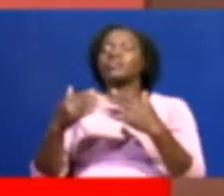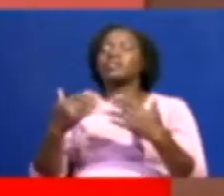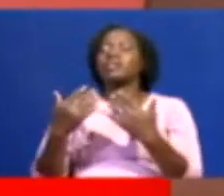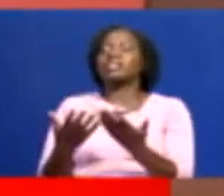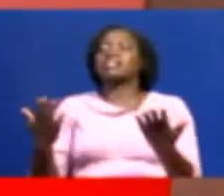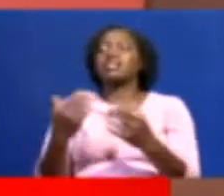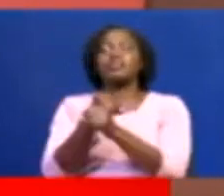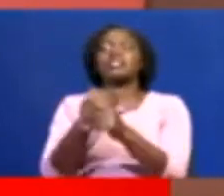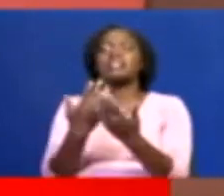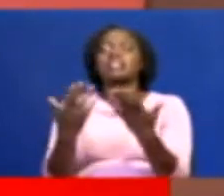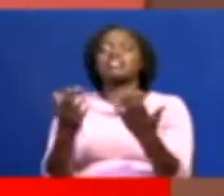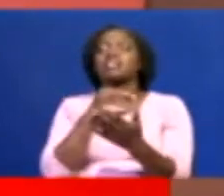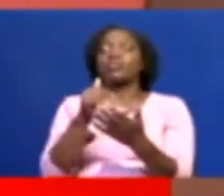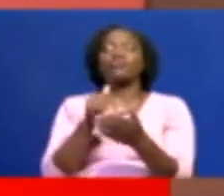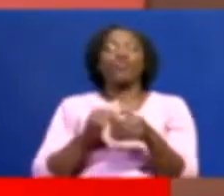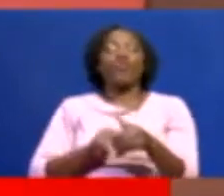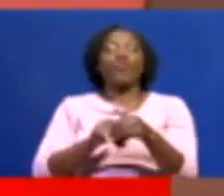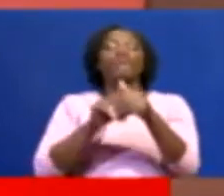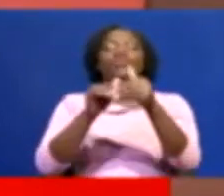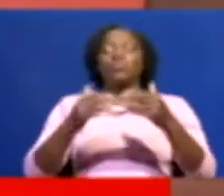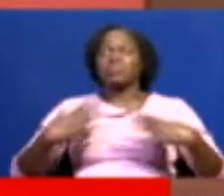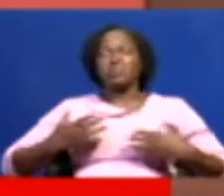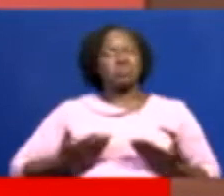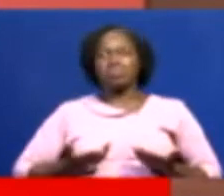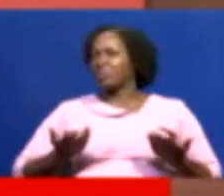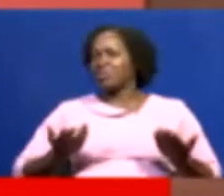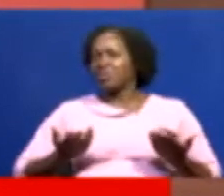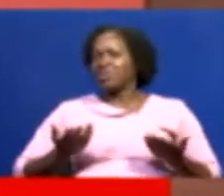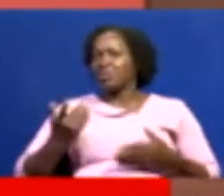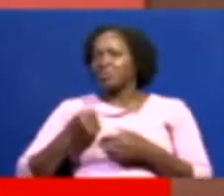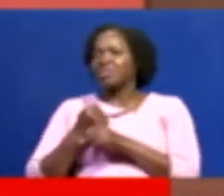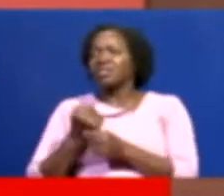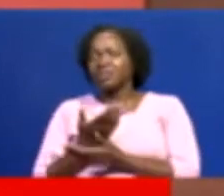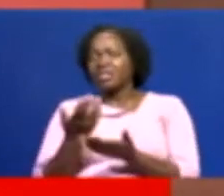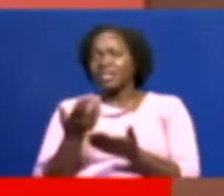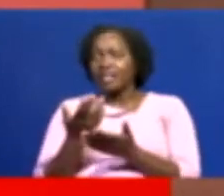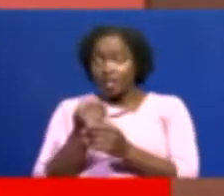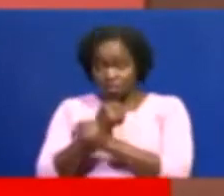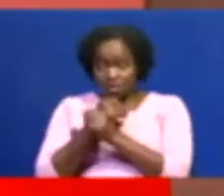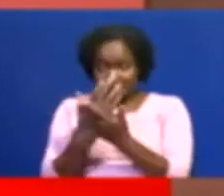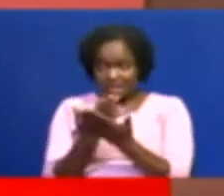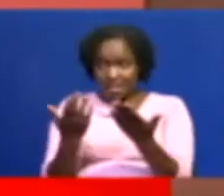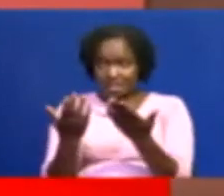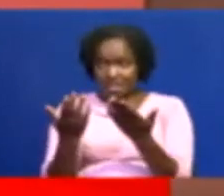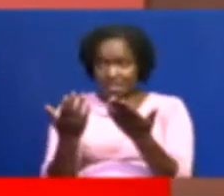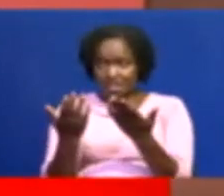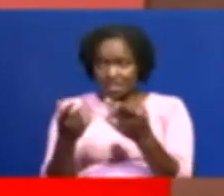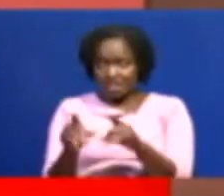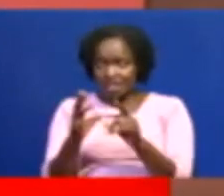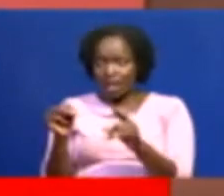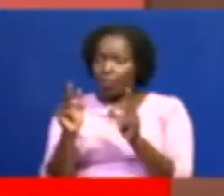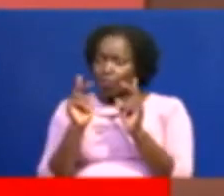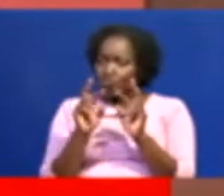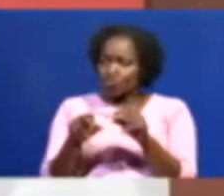protect properties. Mm-hmm. Instead of chasing the people, what they are doing, just protect properties and let them